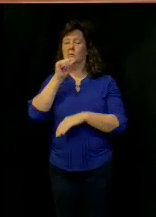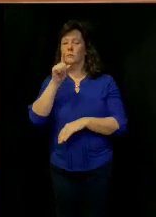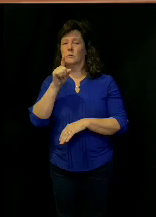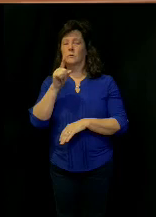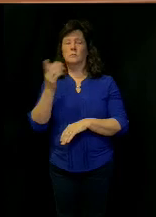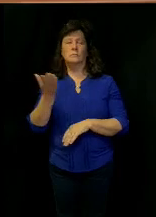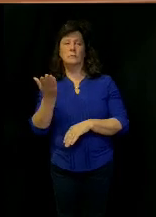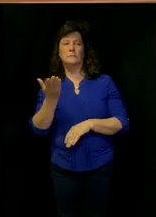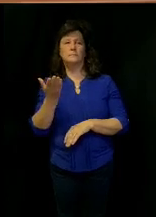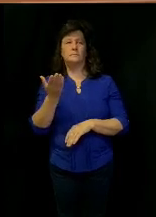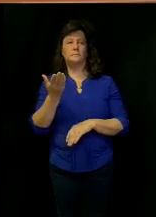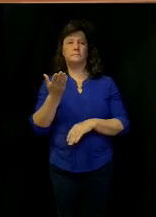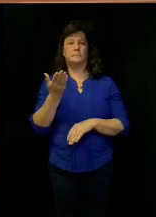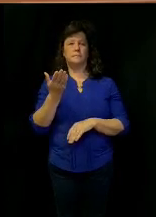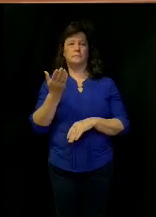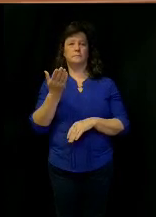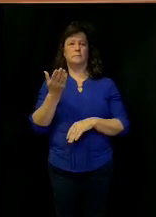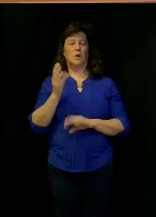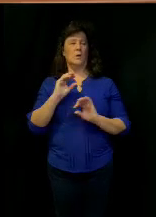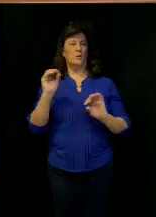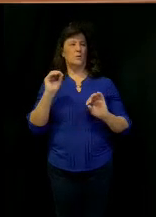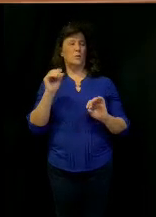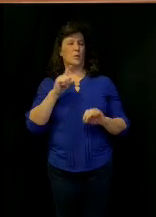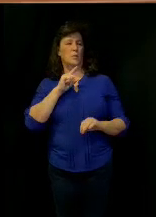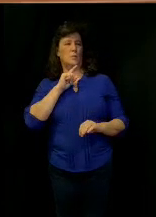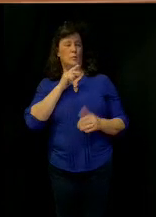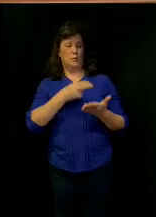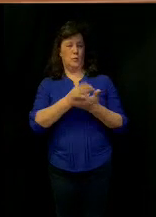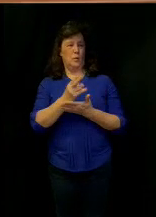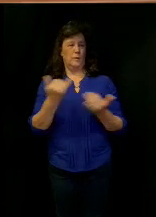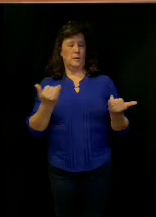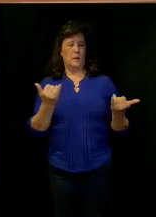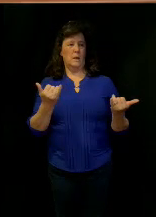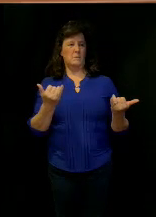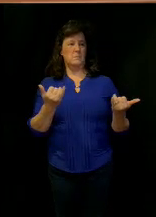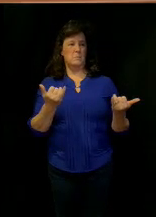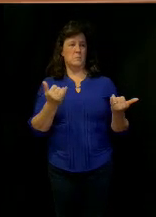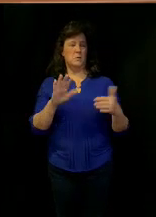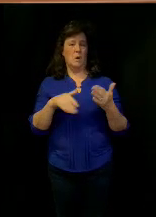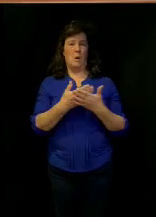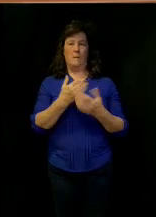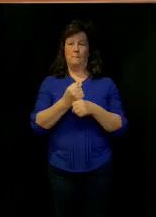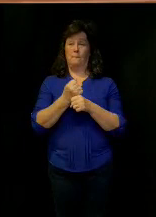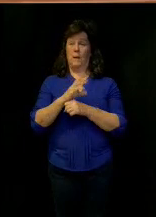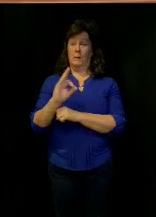In our society today, there's no absolute truth. So everybody makes their own truth up.